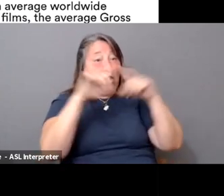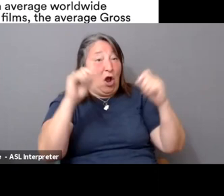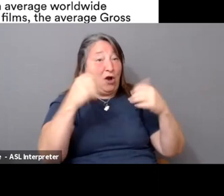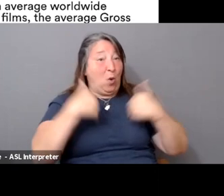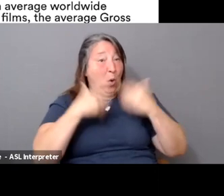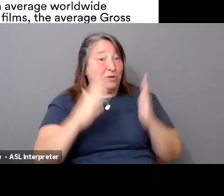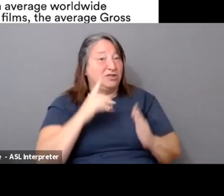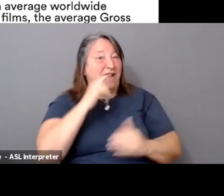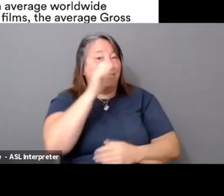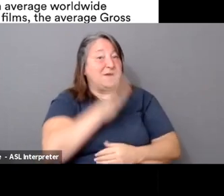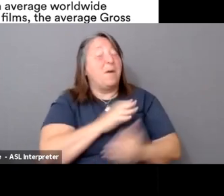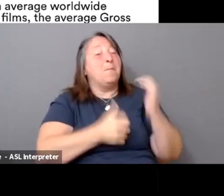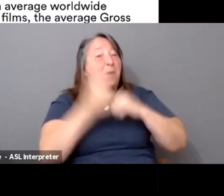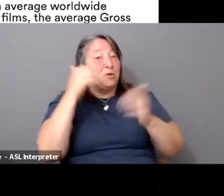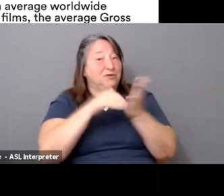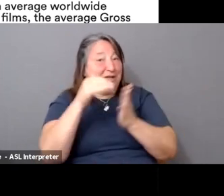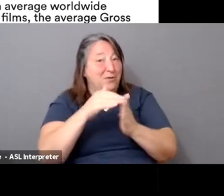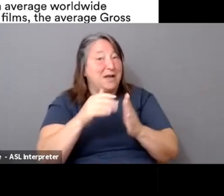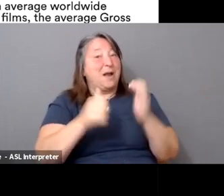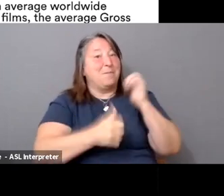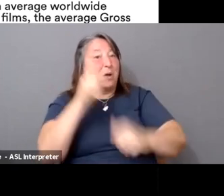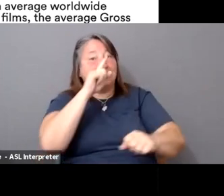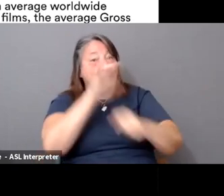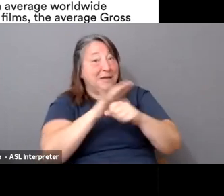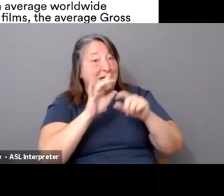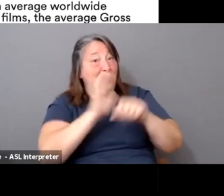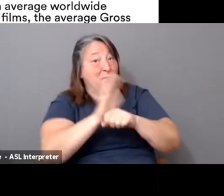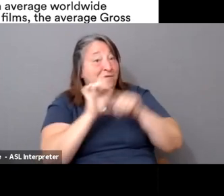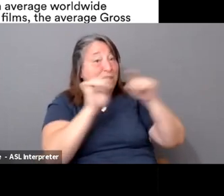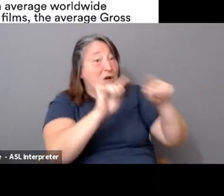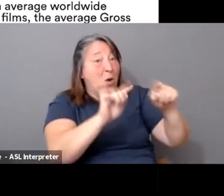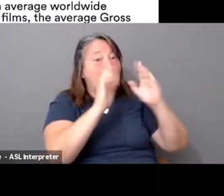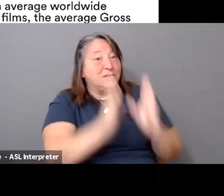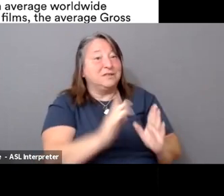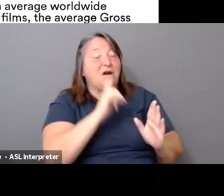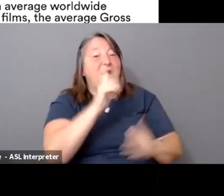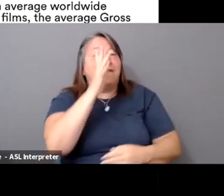most frequent and loyal moviegoers are female-led.